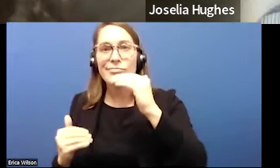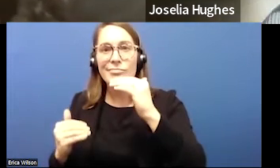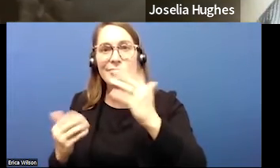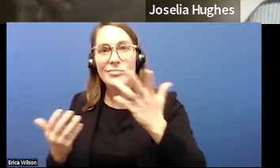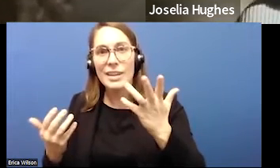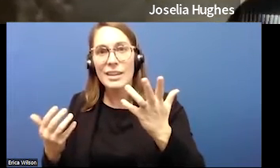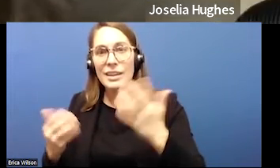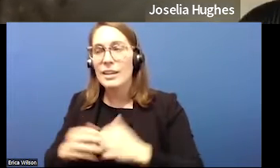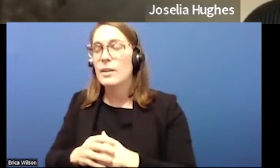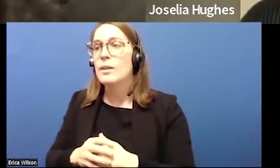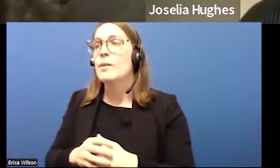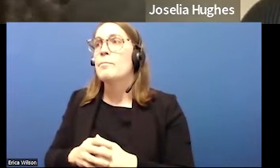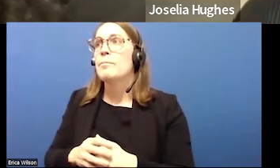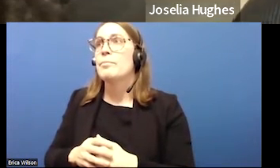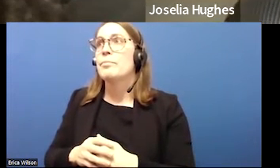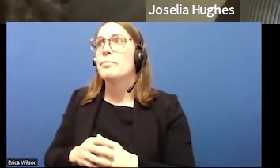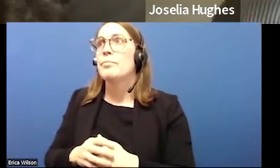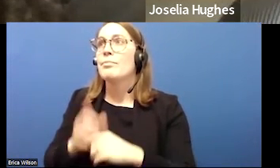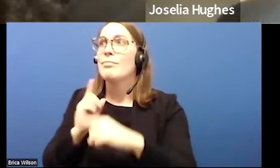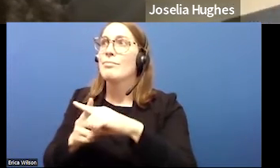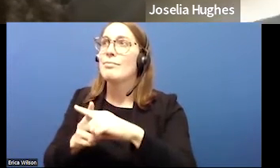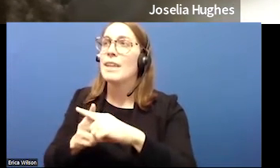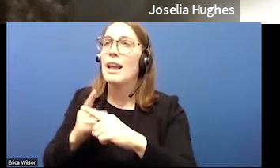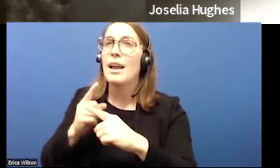And I'm thinking about